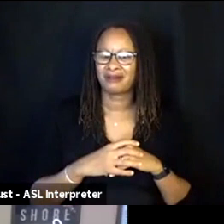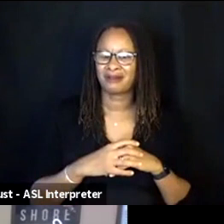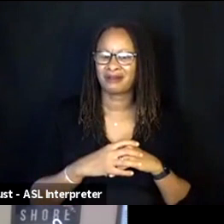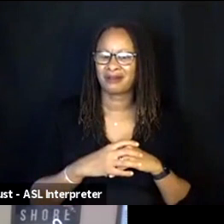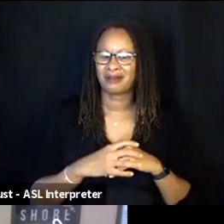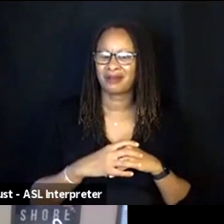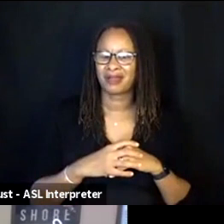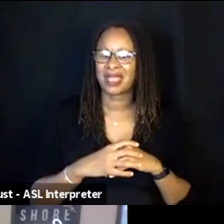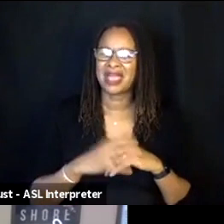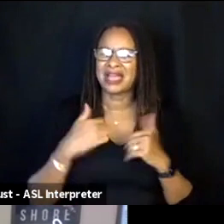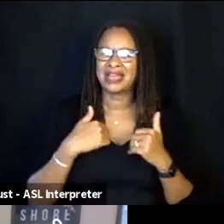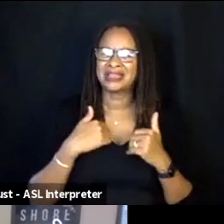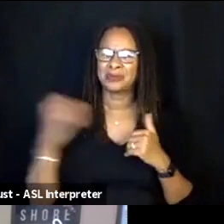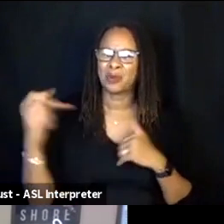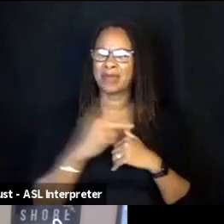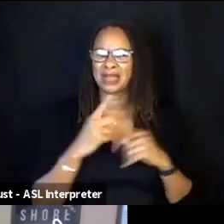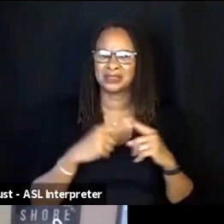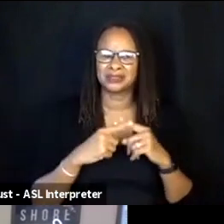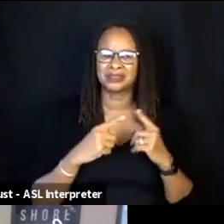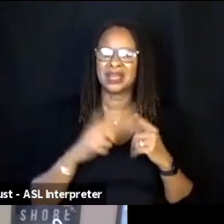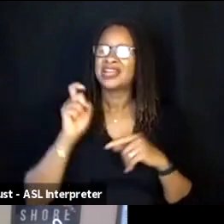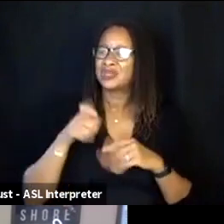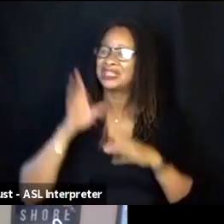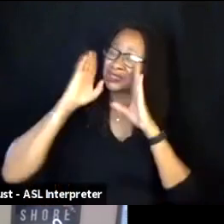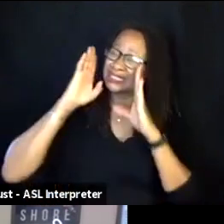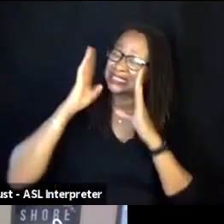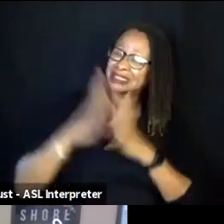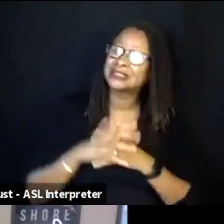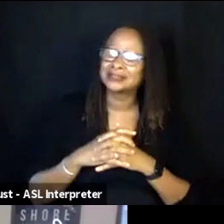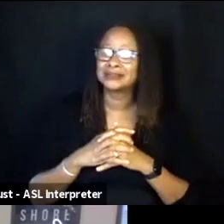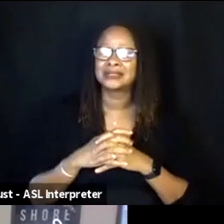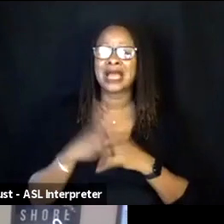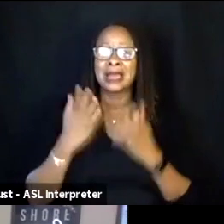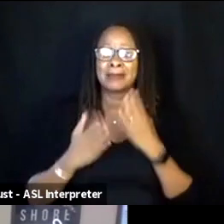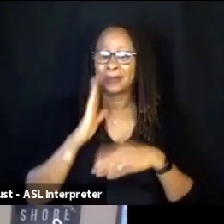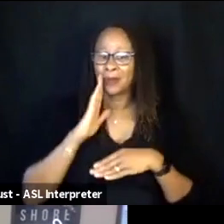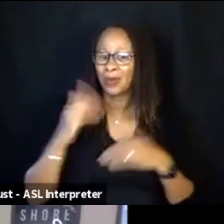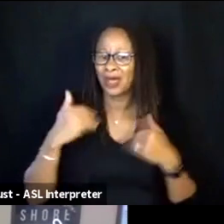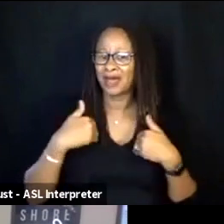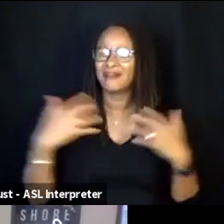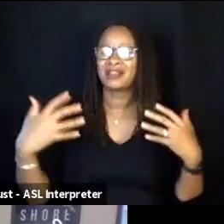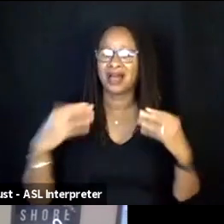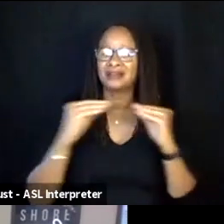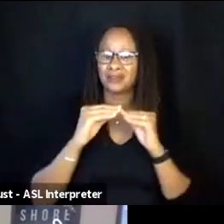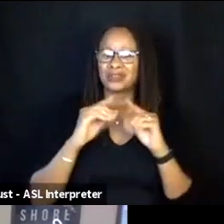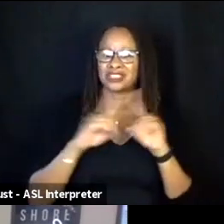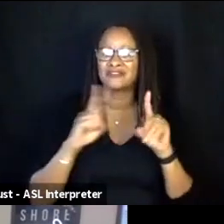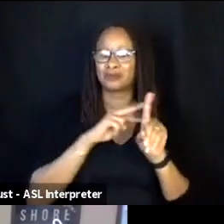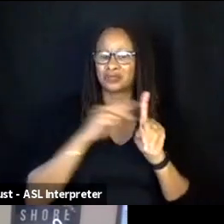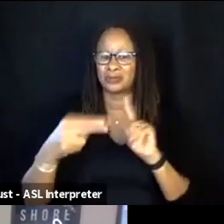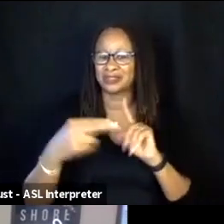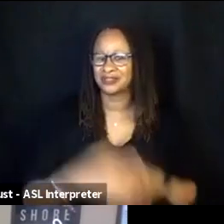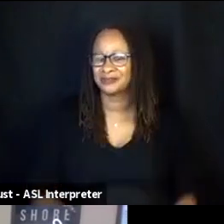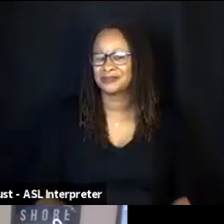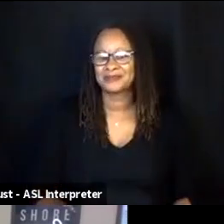I keep going back to, you need to listen, and then maybe you'll have a much different perspective.